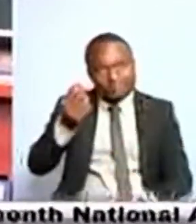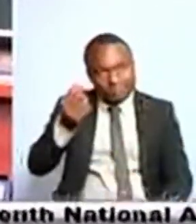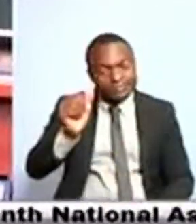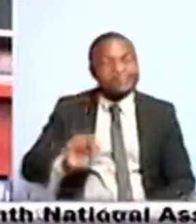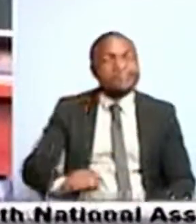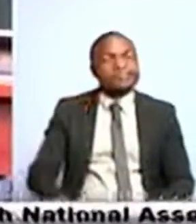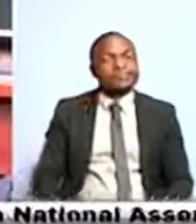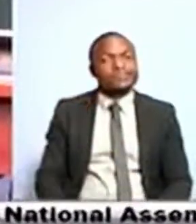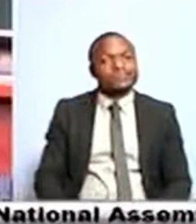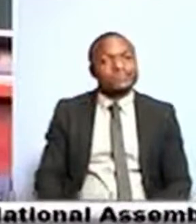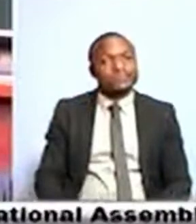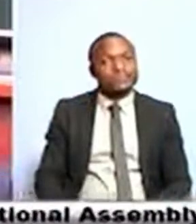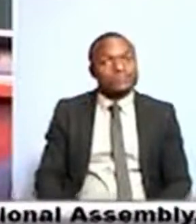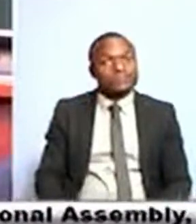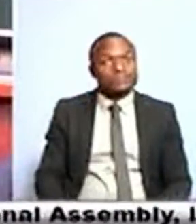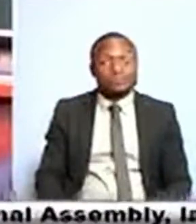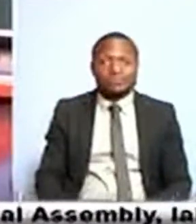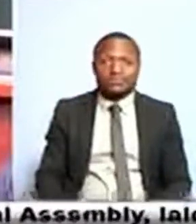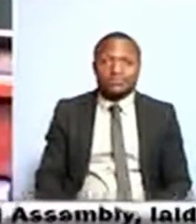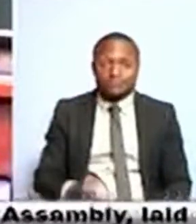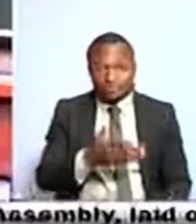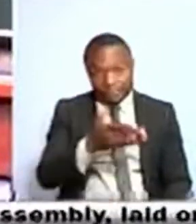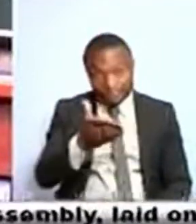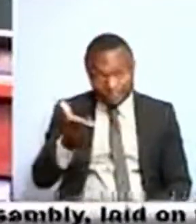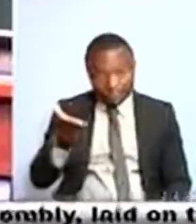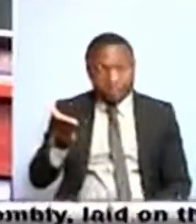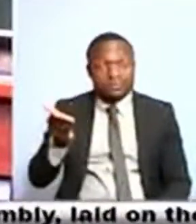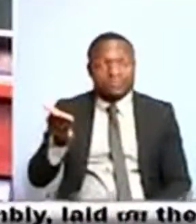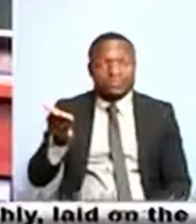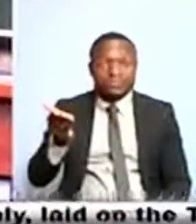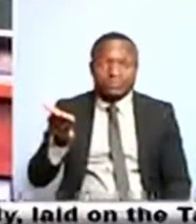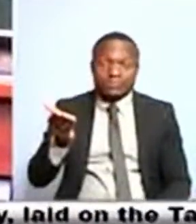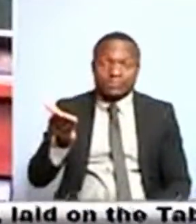And hopefully, as we get on top of this